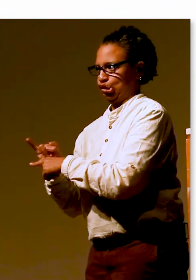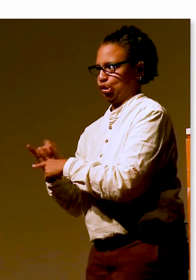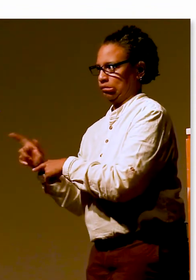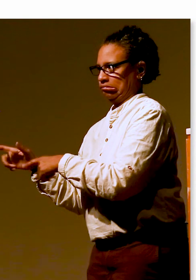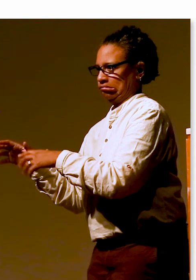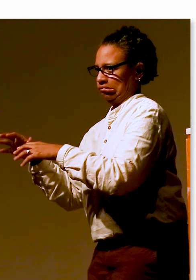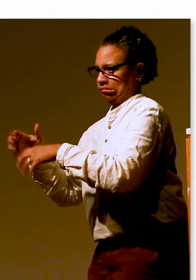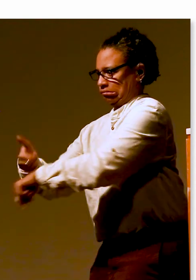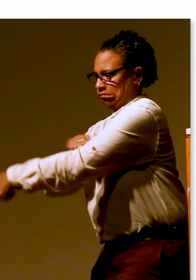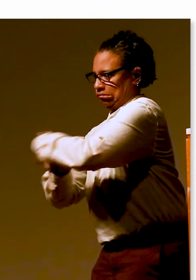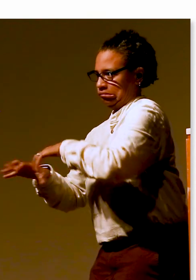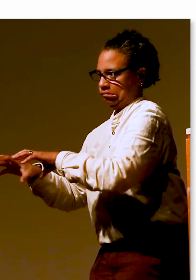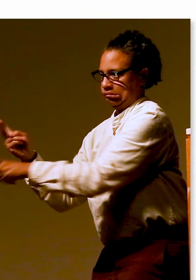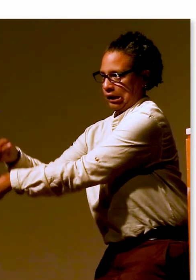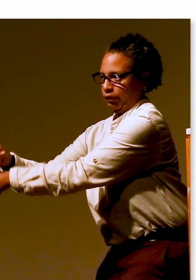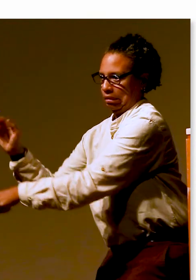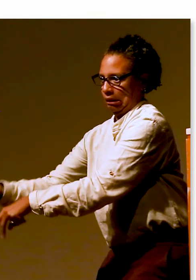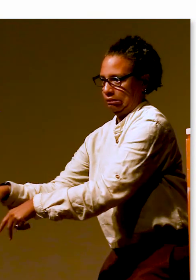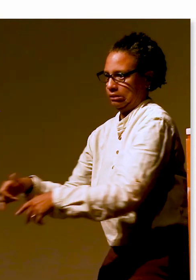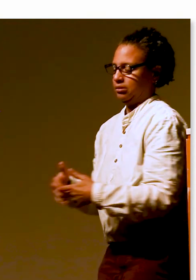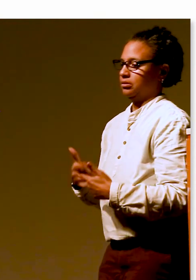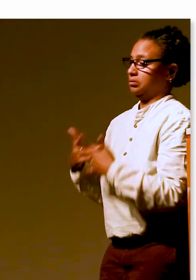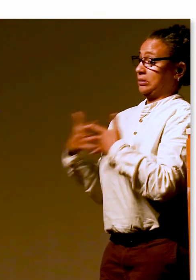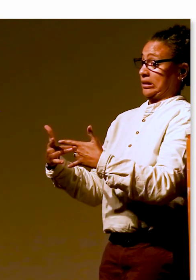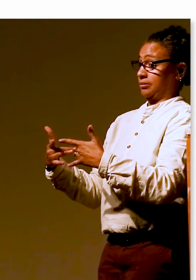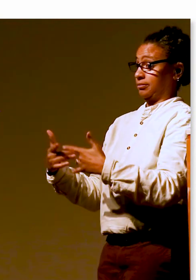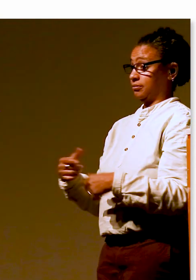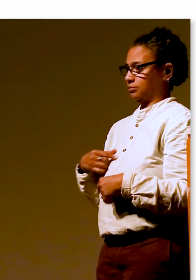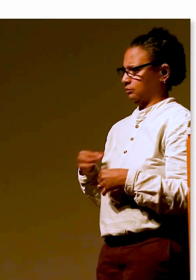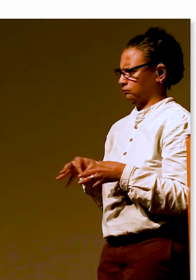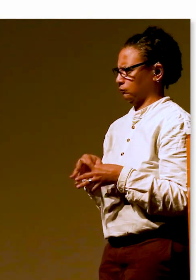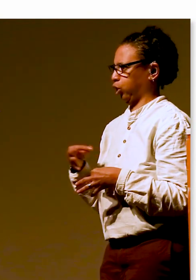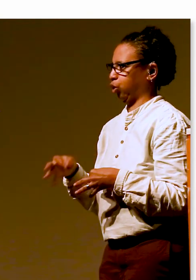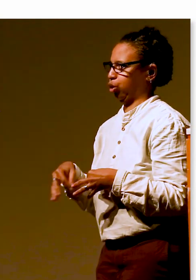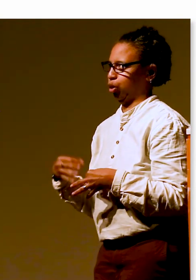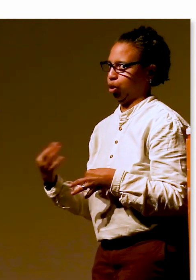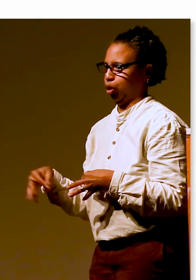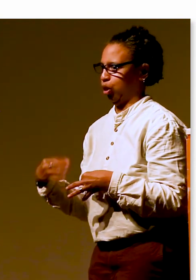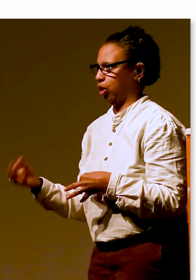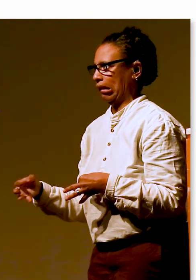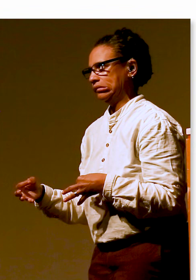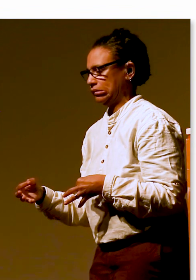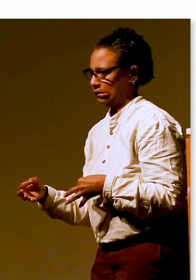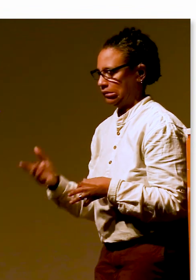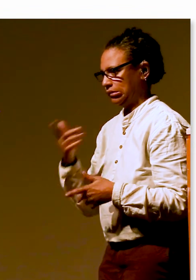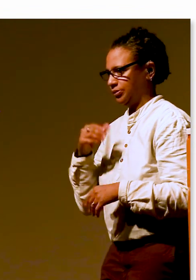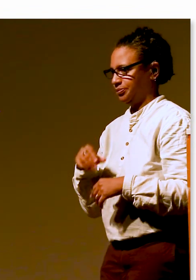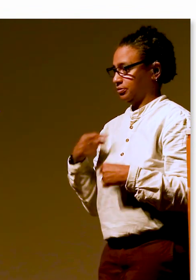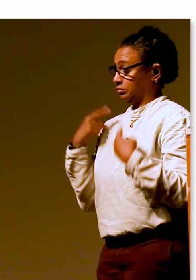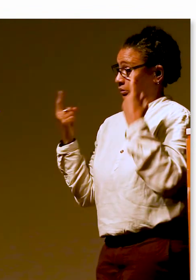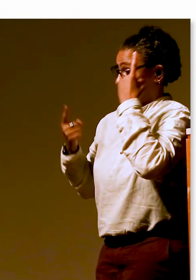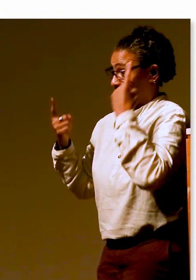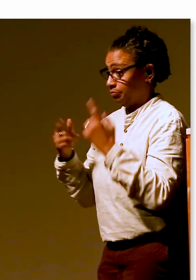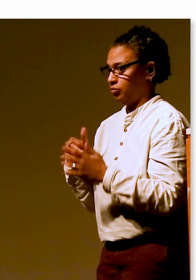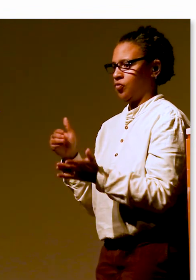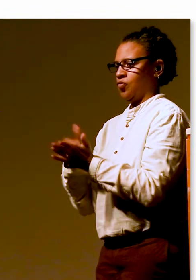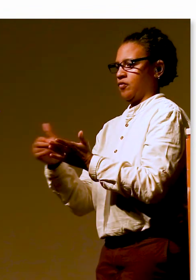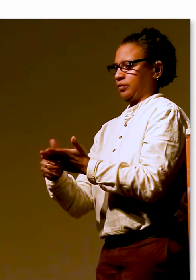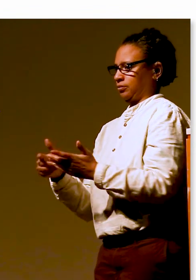procrastinator. And so it's something that I think often about, but not something that I necessarily have tools for. And then on the note of